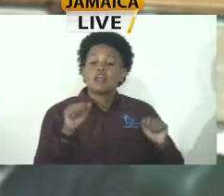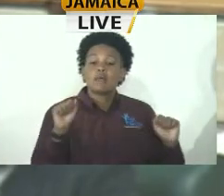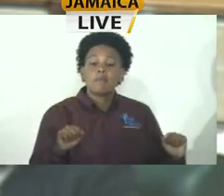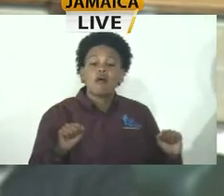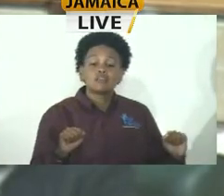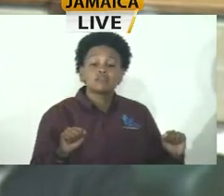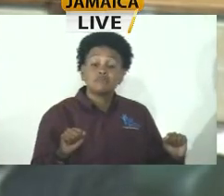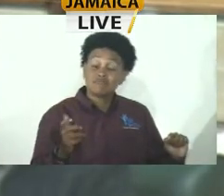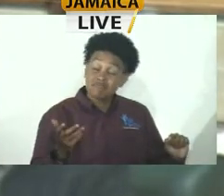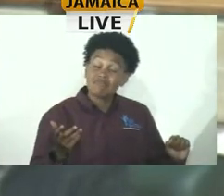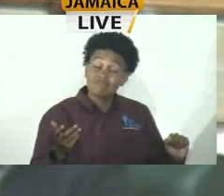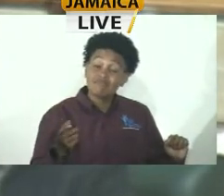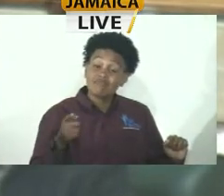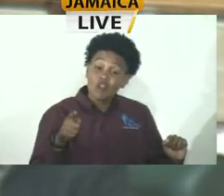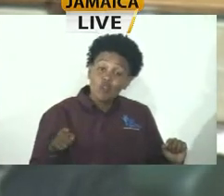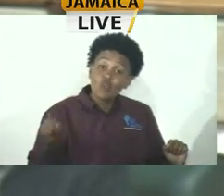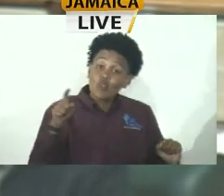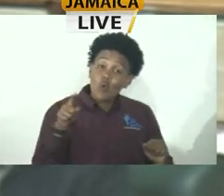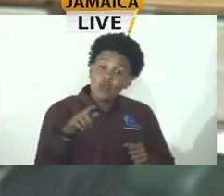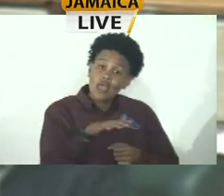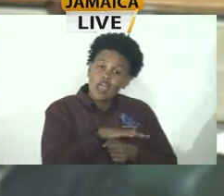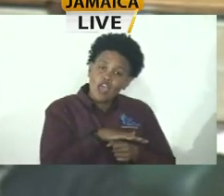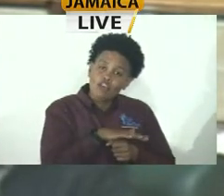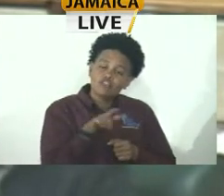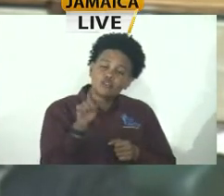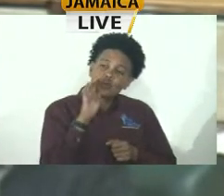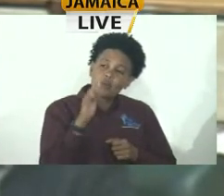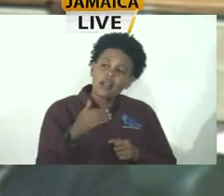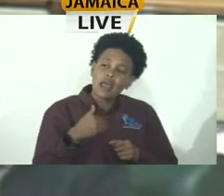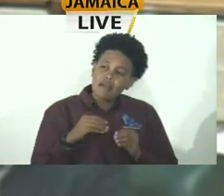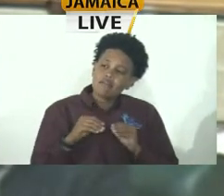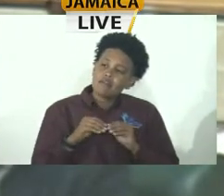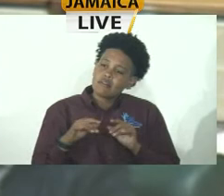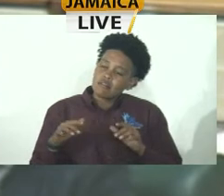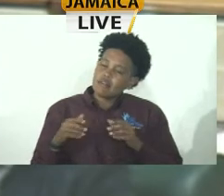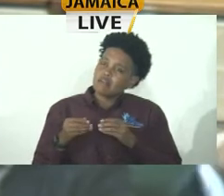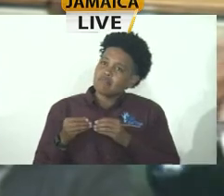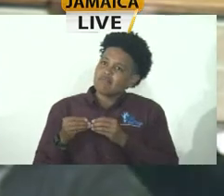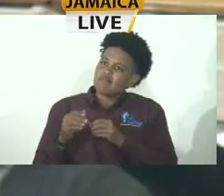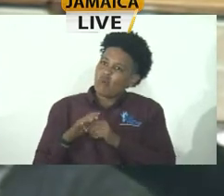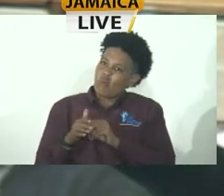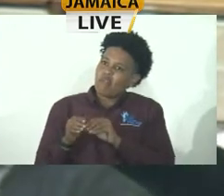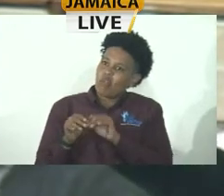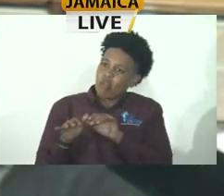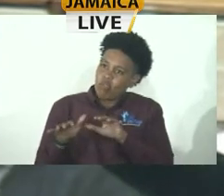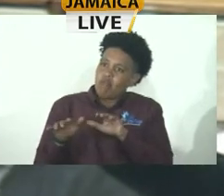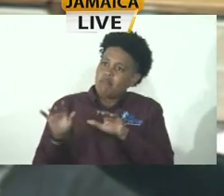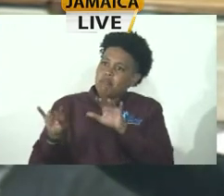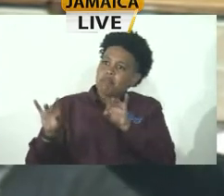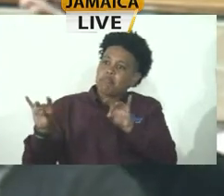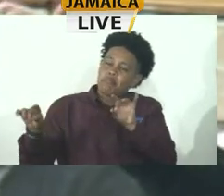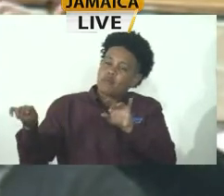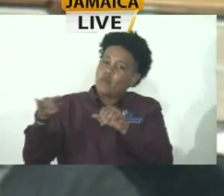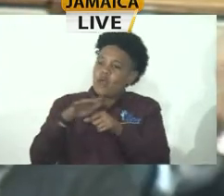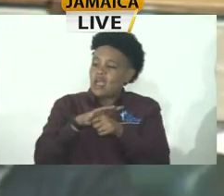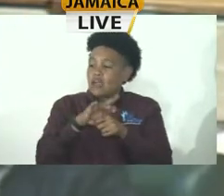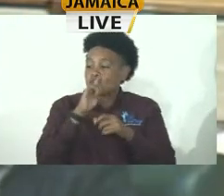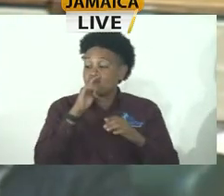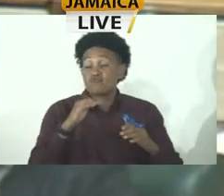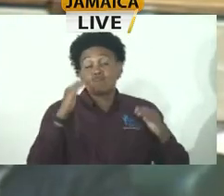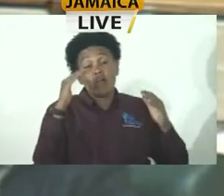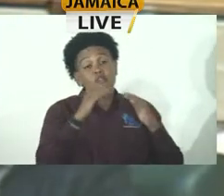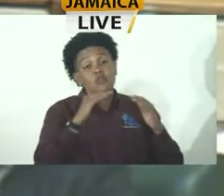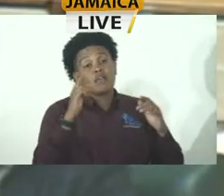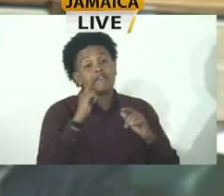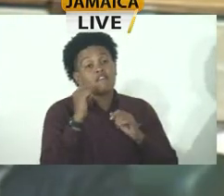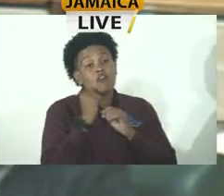in in those areas that you are going to have outbreaks that could rise to the level of causing a spike